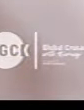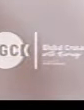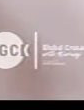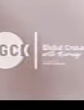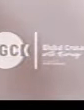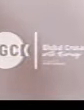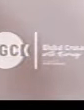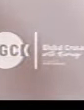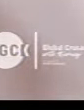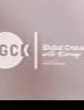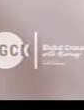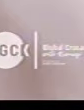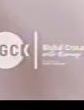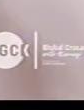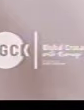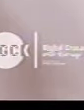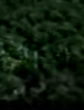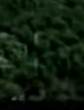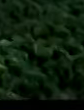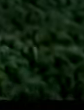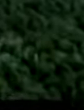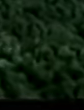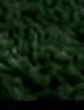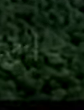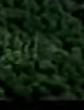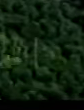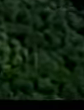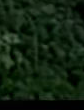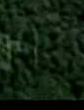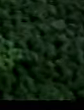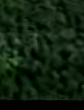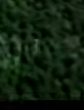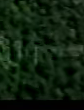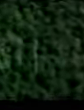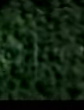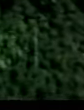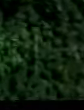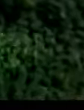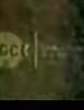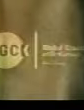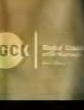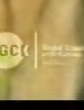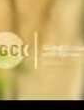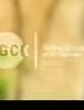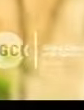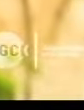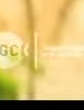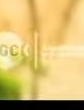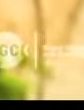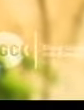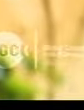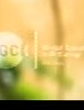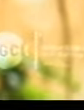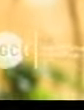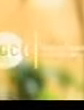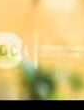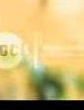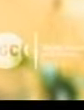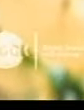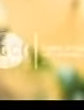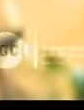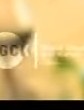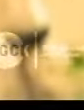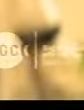really grand is coming your way. Those who have experienced this gospel of authority always come out with a smile